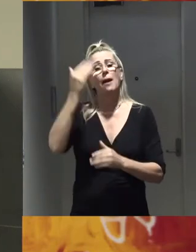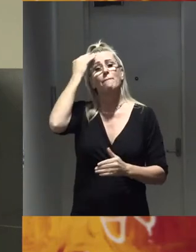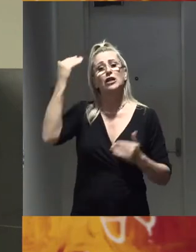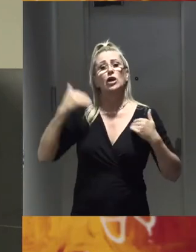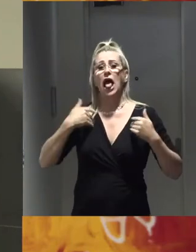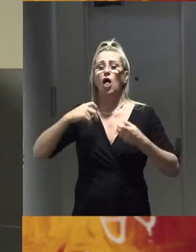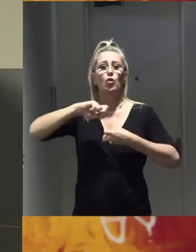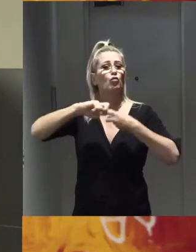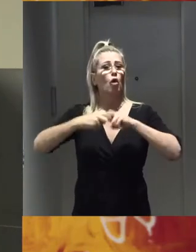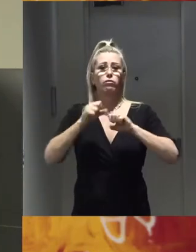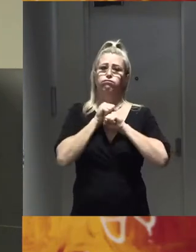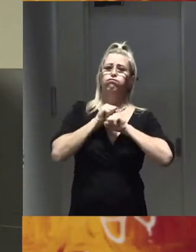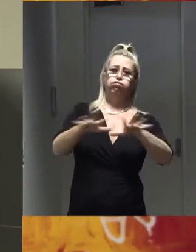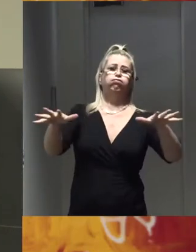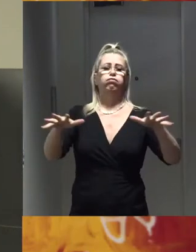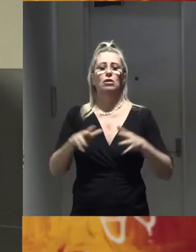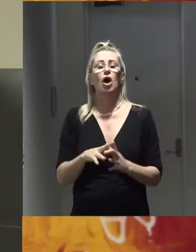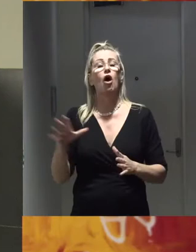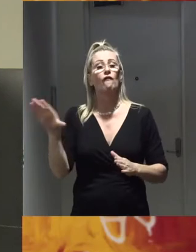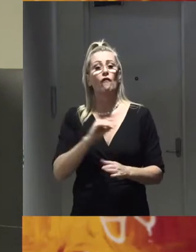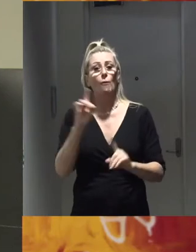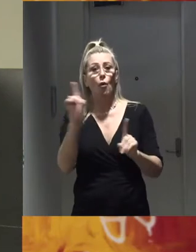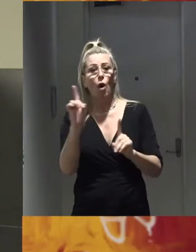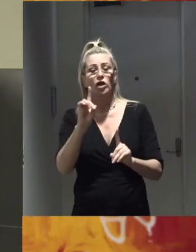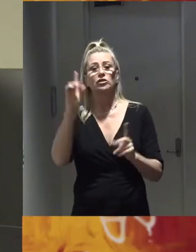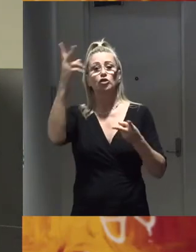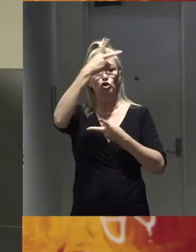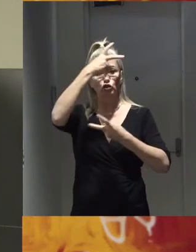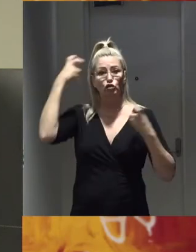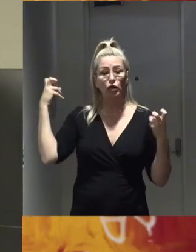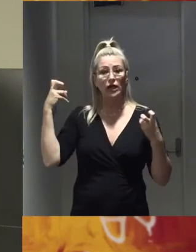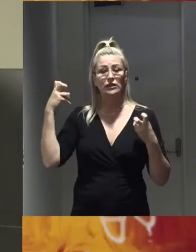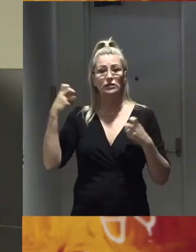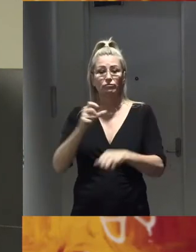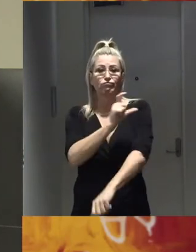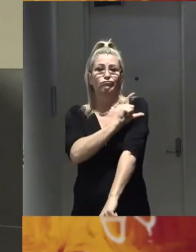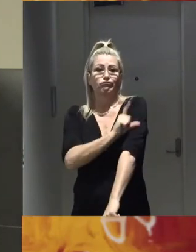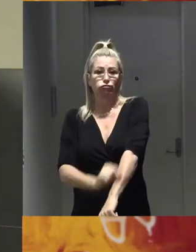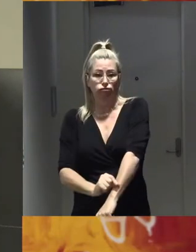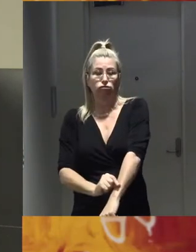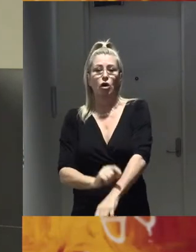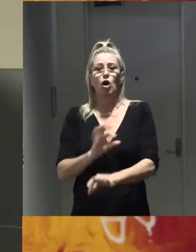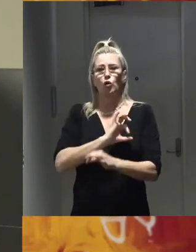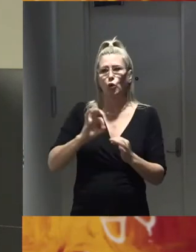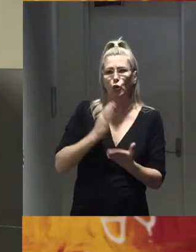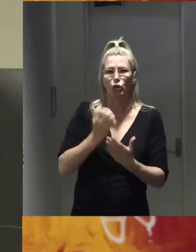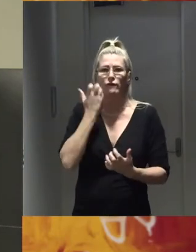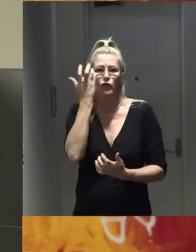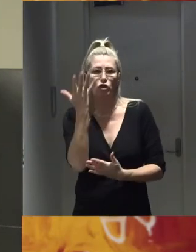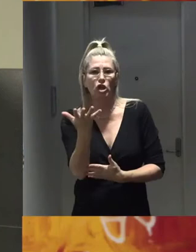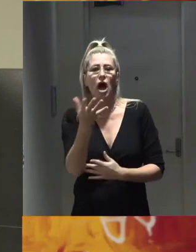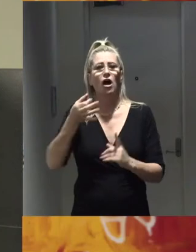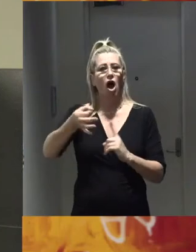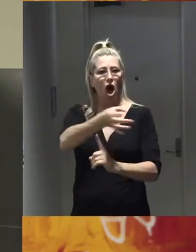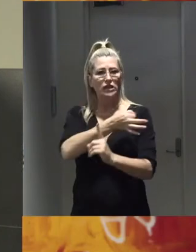problems due to risk factors such as stress, insecurity, uncertainty,